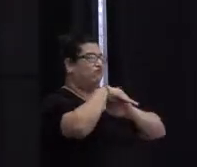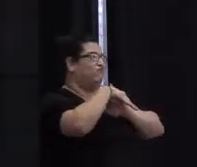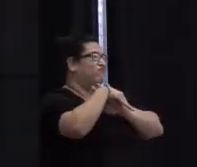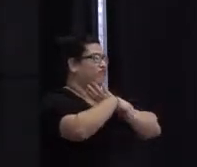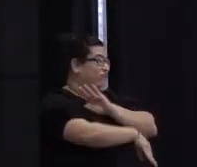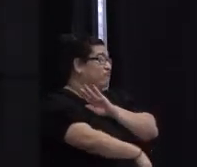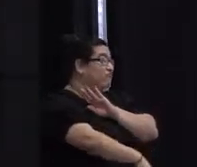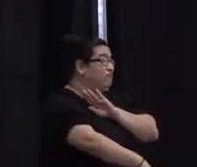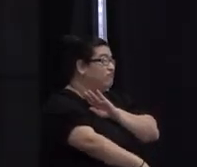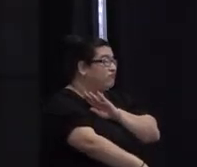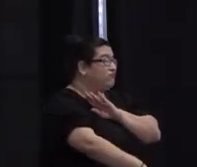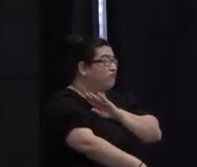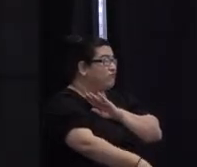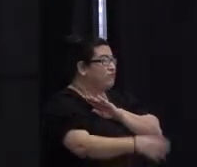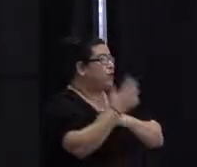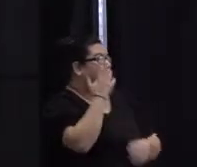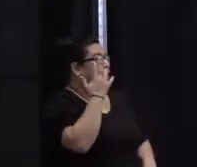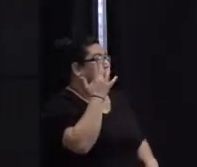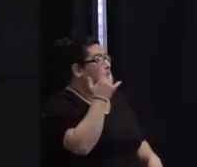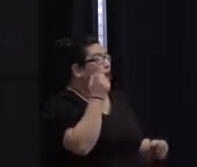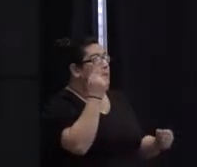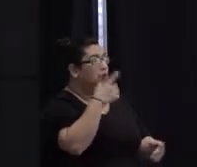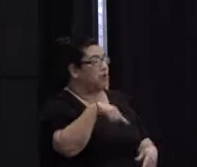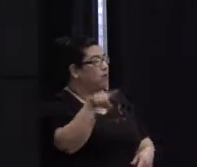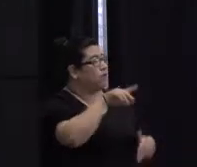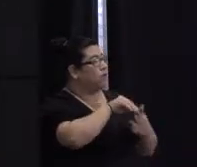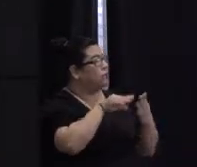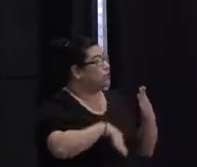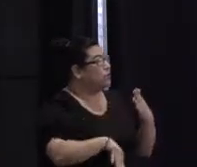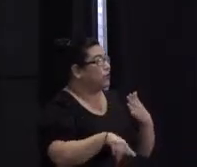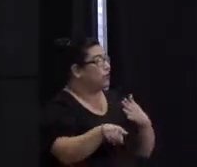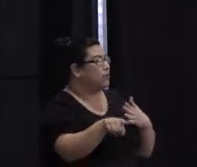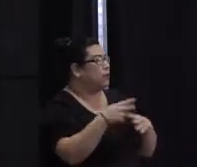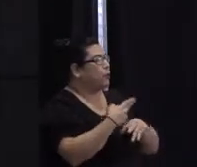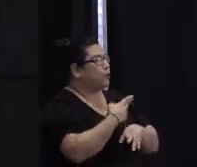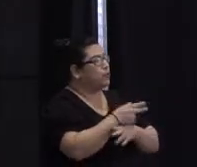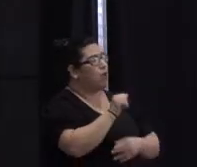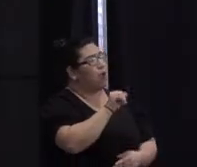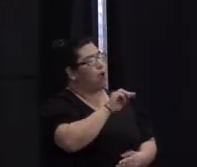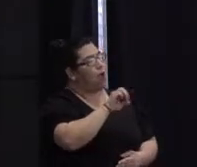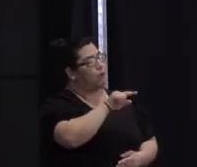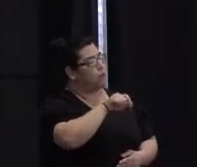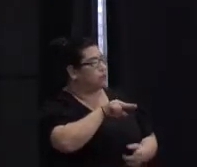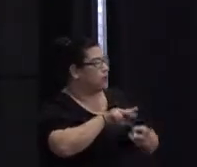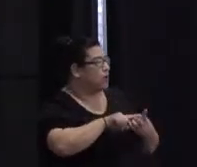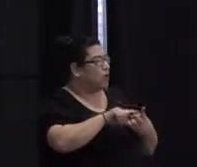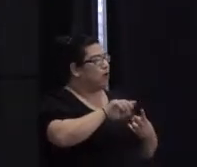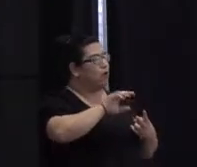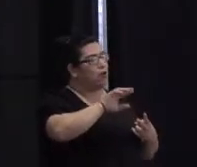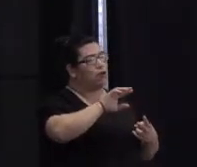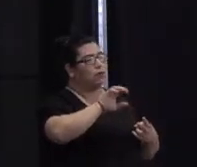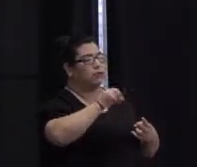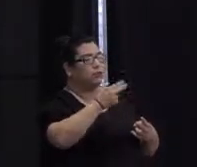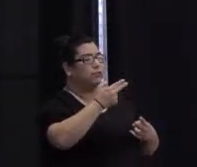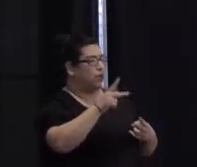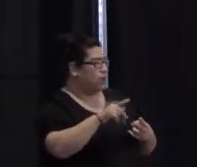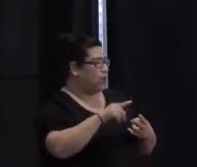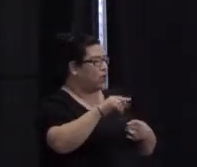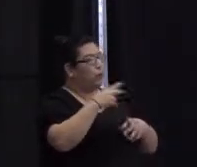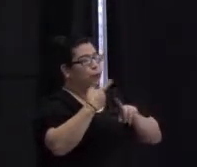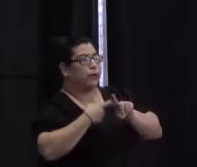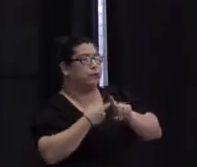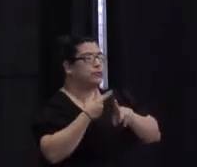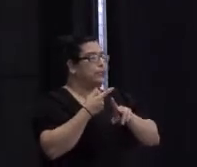going down. Because so many of our students were using Amazon, Chegg, renting,